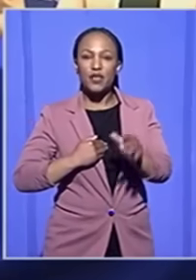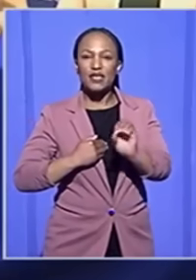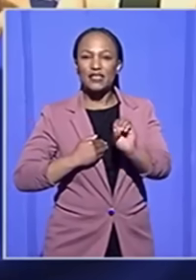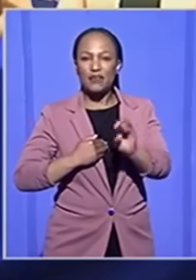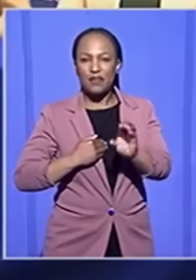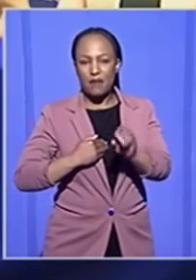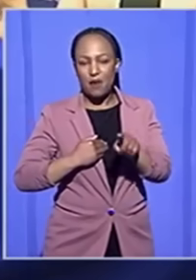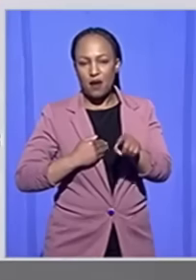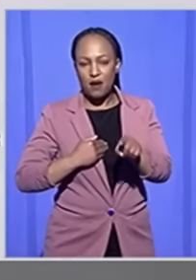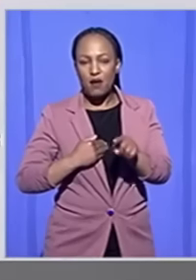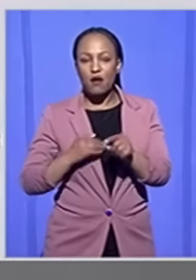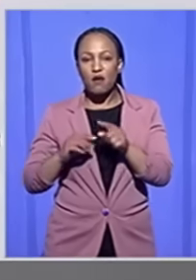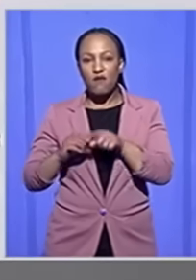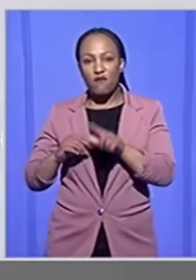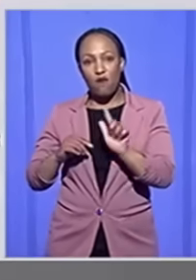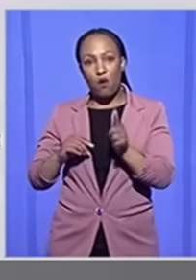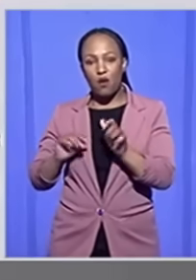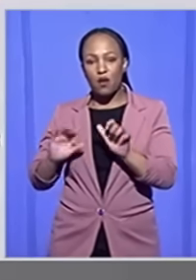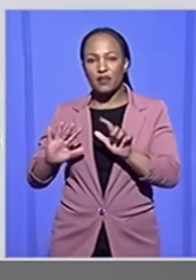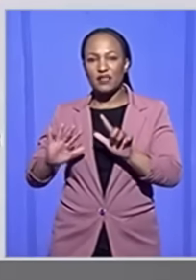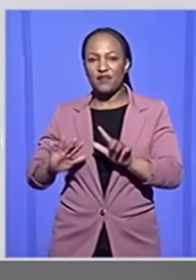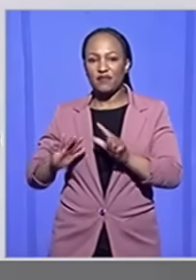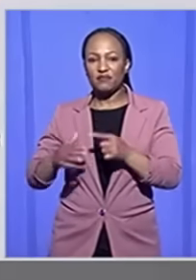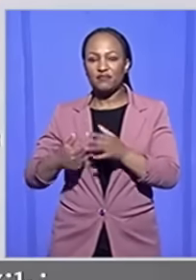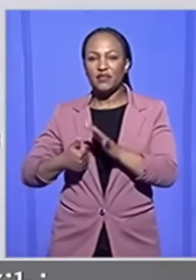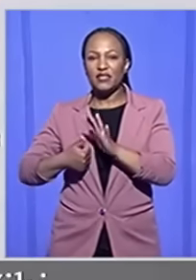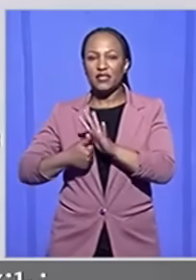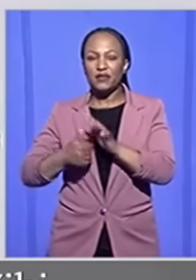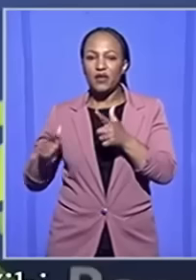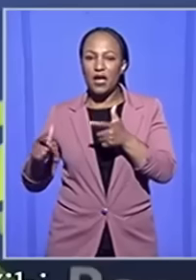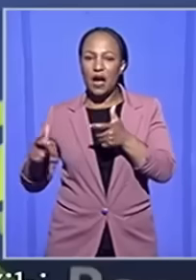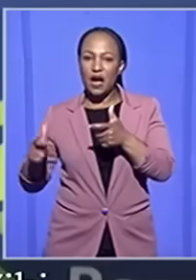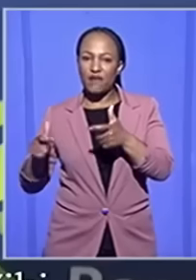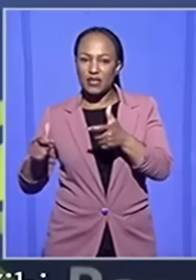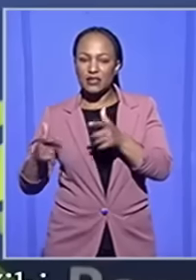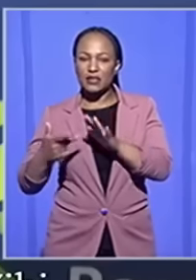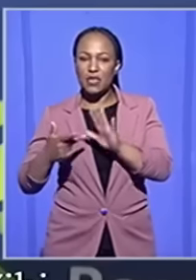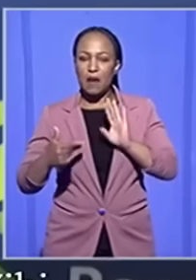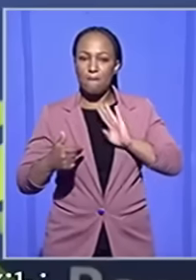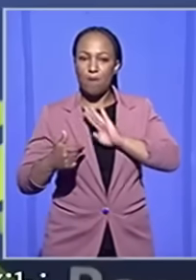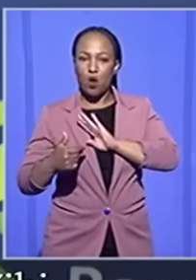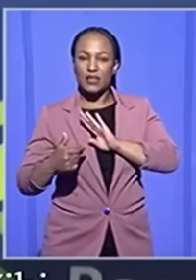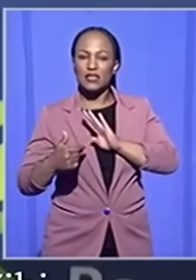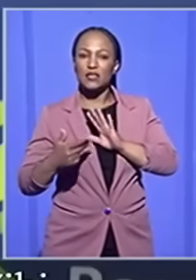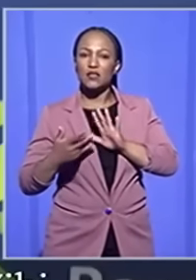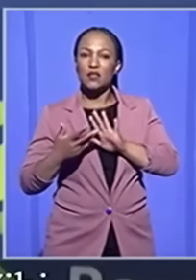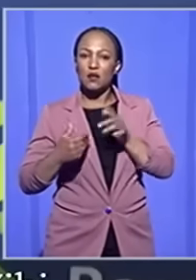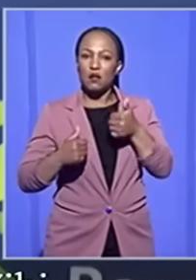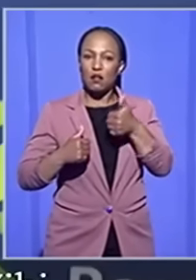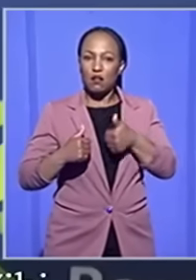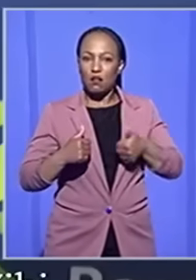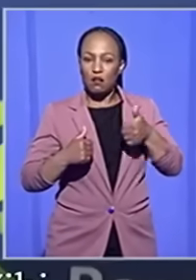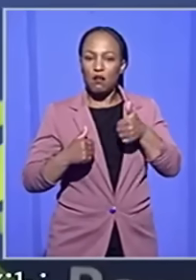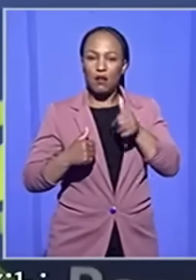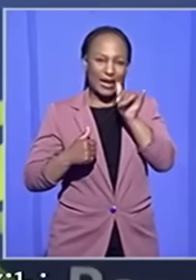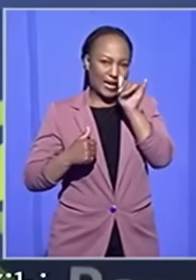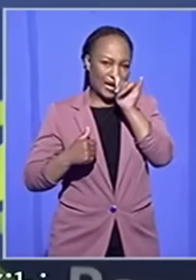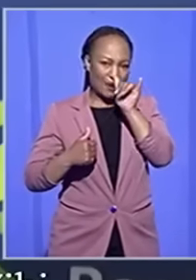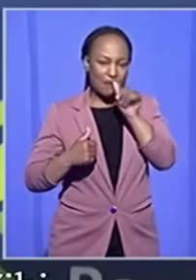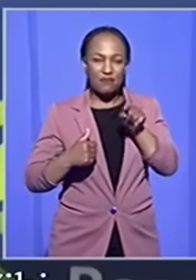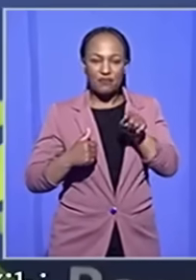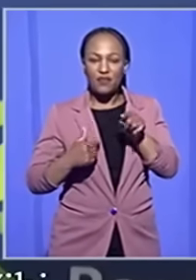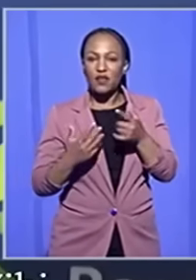tse dingwe di akaretsa go retelelwa ke tsamaiso, botlhokomedi ka boto le ditona, tsietso, bonweenwee le dipego